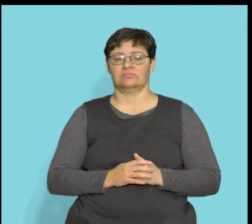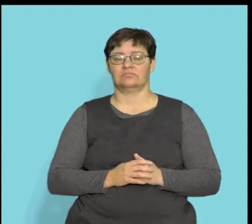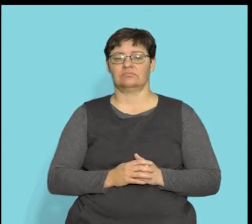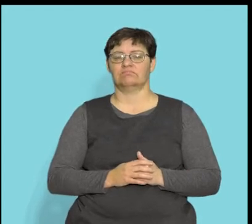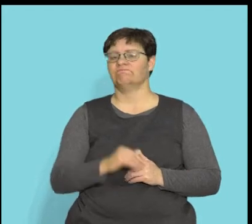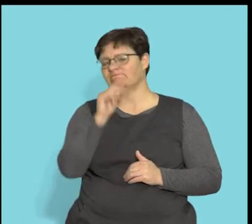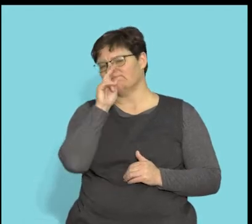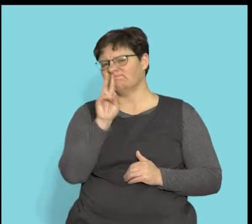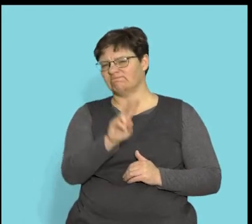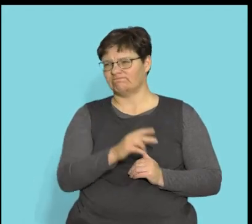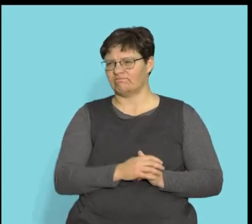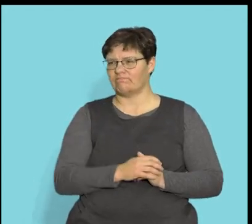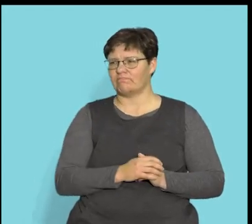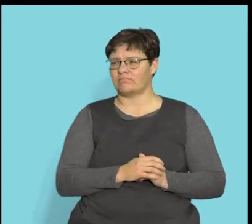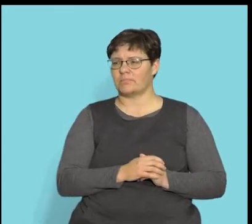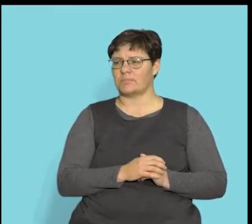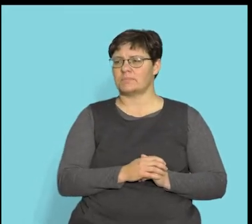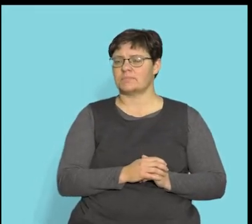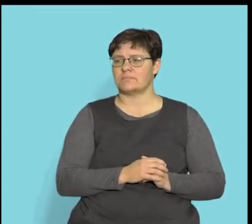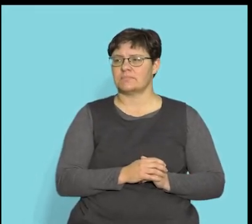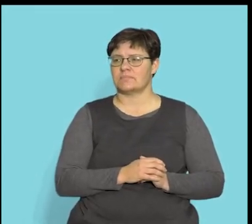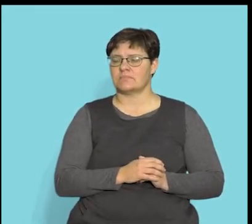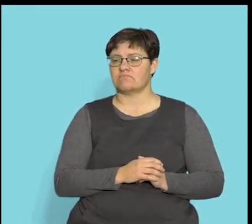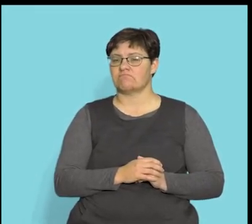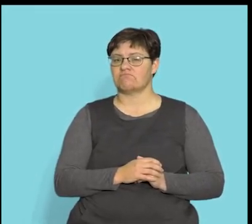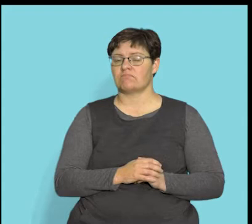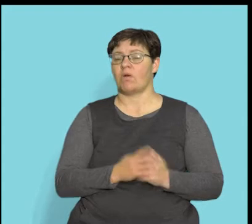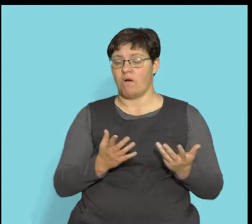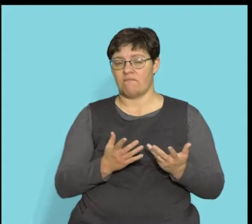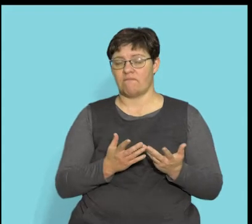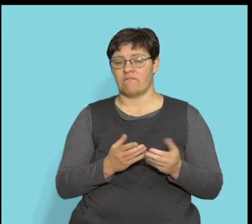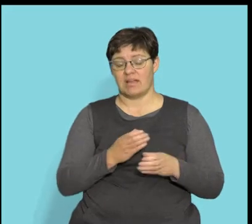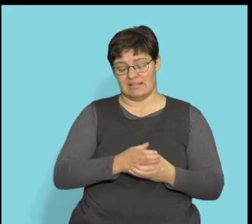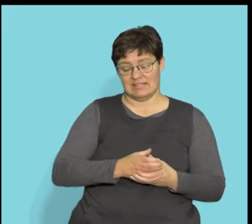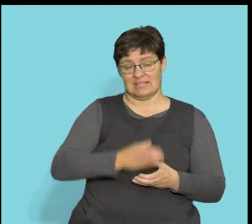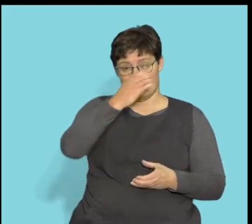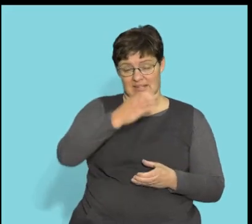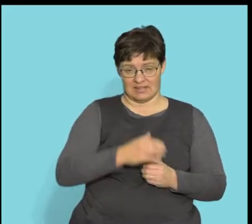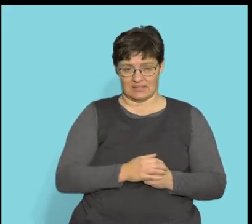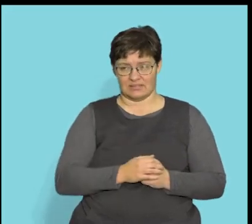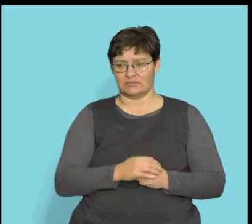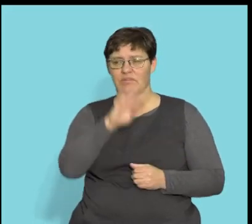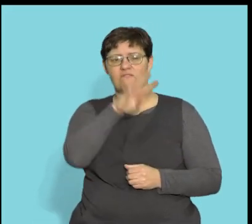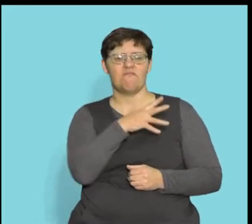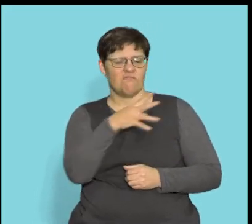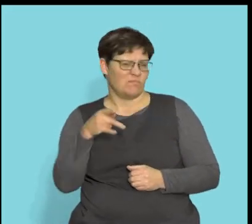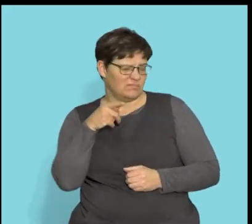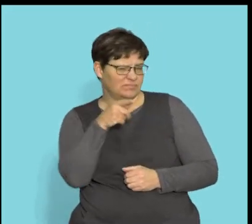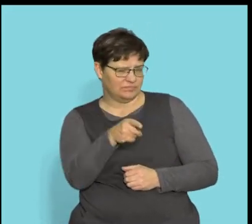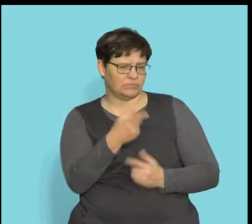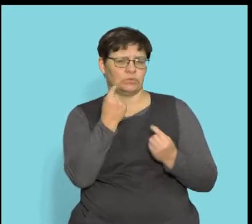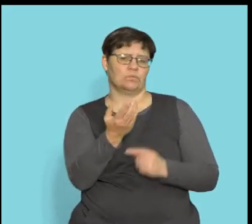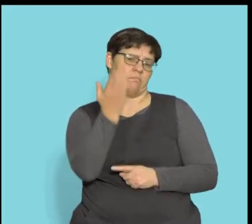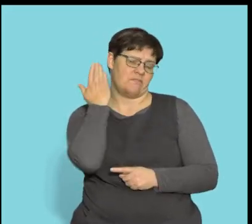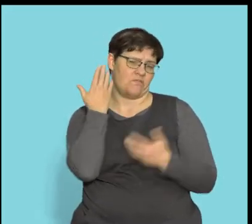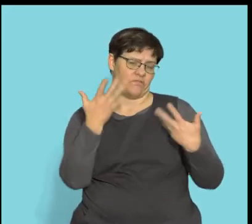Now let's have a look at the surface area and volume of a cylinder. This is just a reminder of formulas that you have done